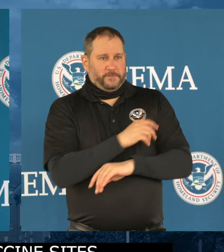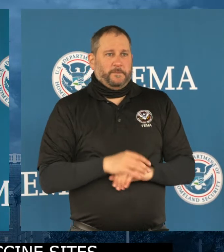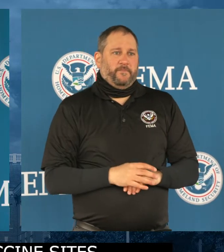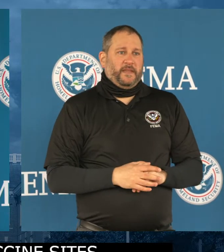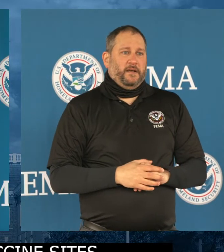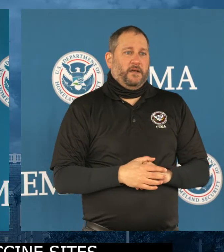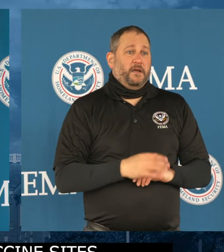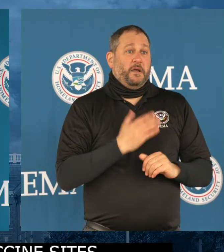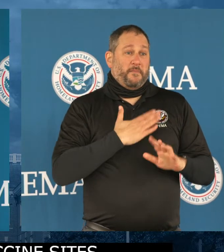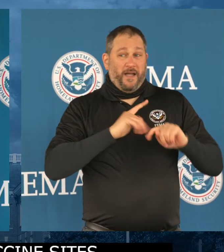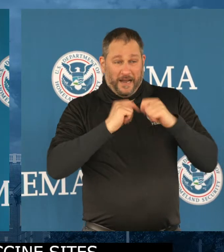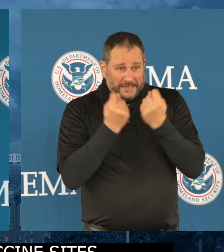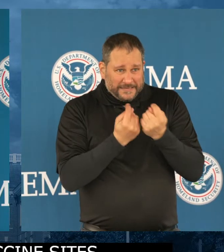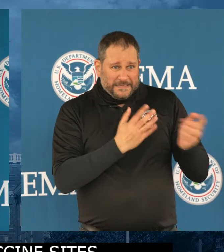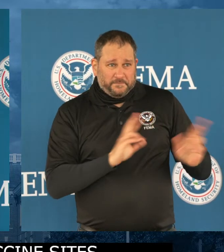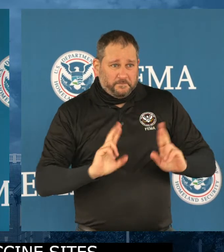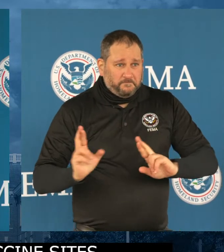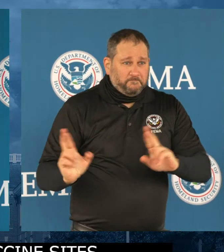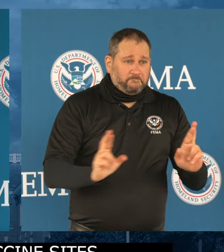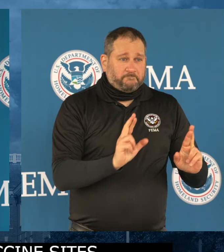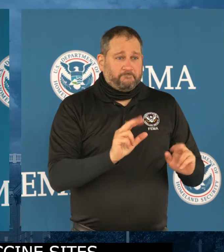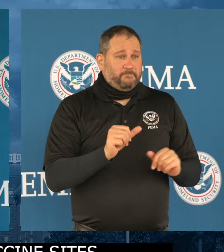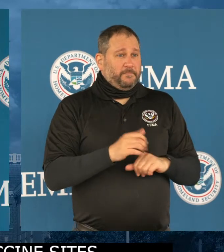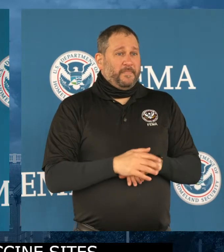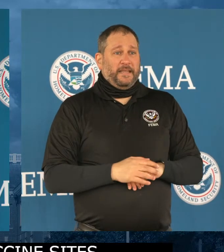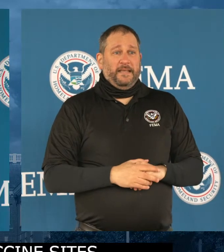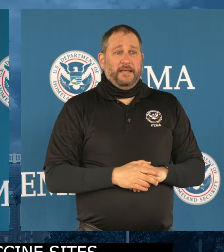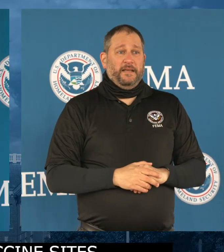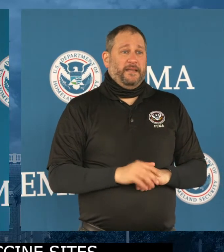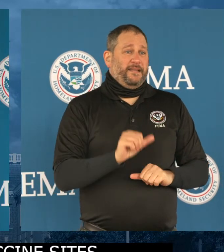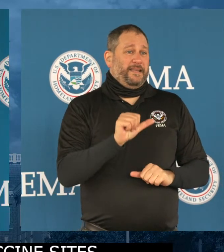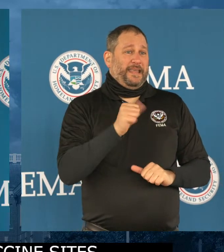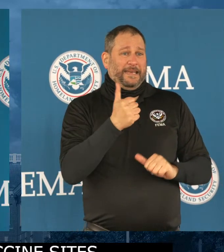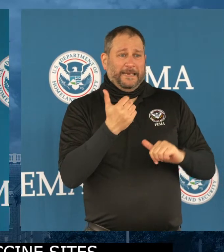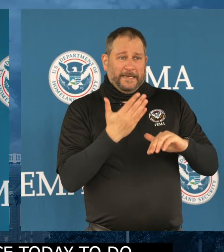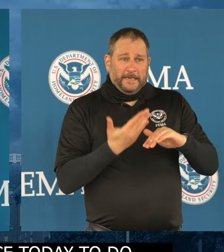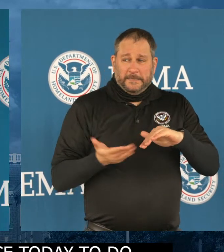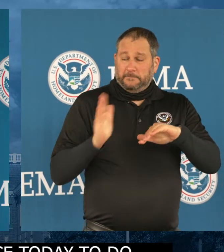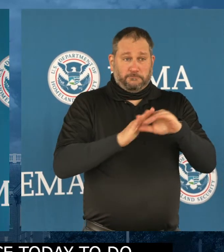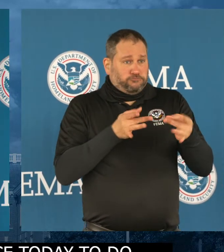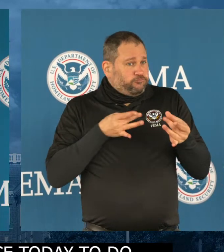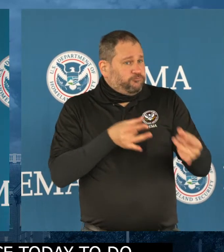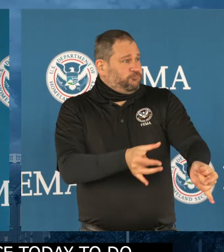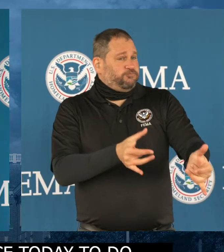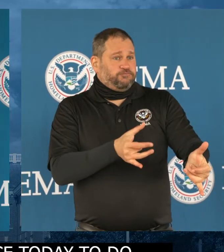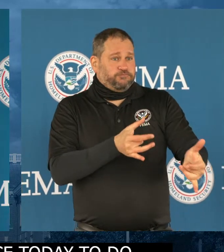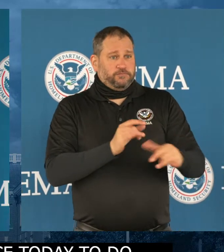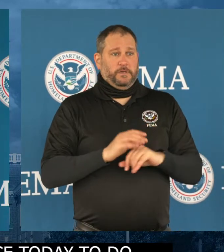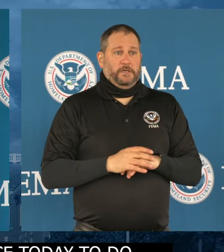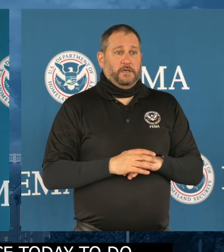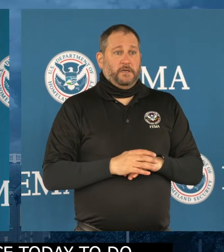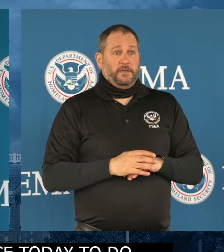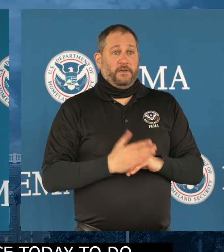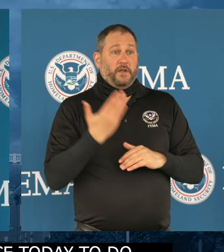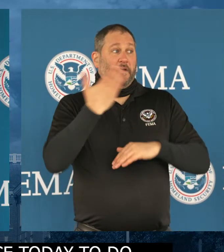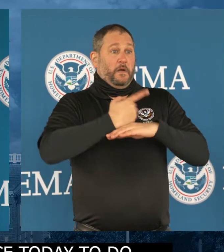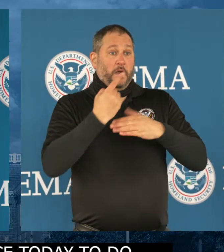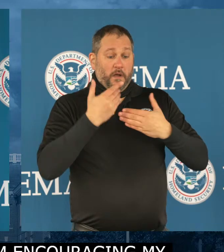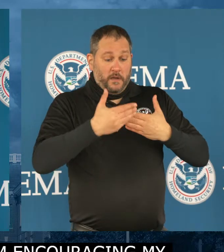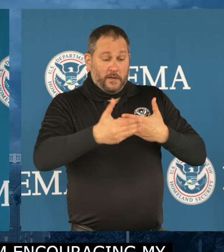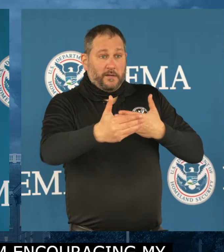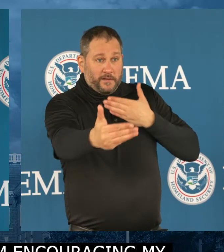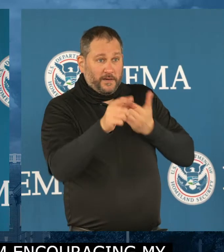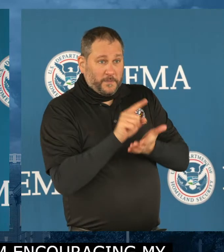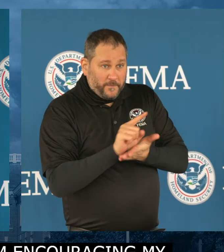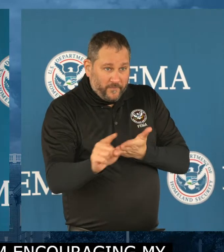team to look at any efficiencies that we can gain over the next 24 to 48 hours to make more vaccines available for